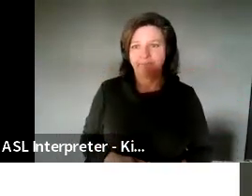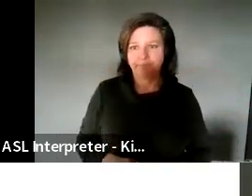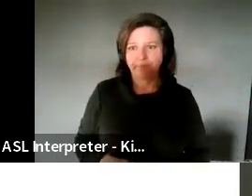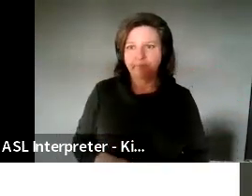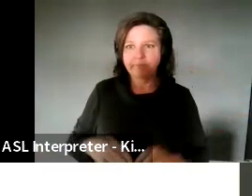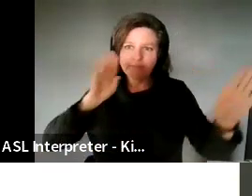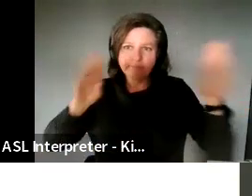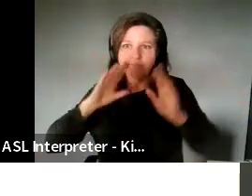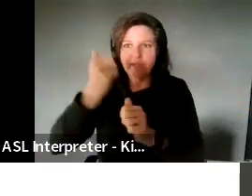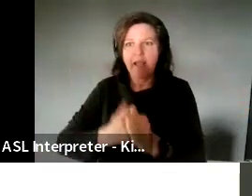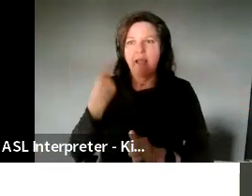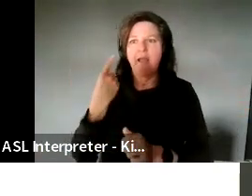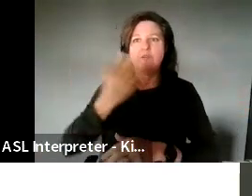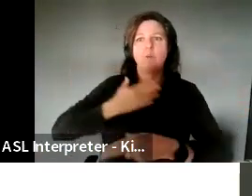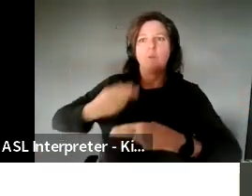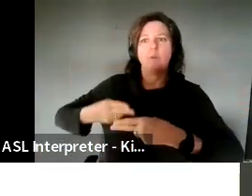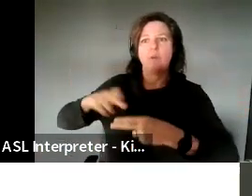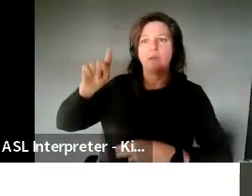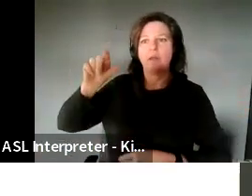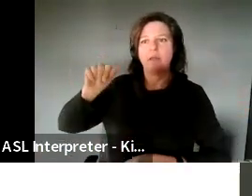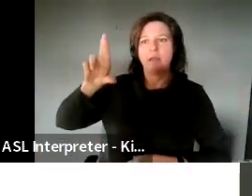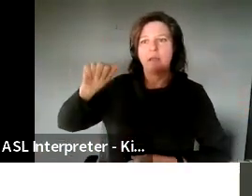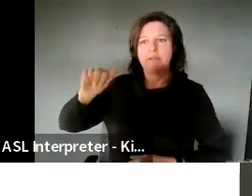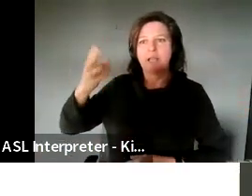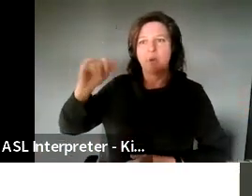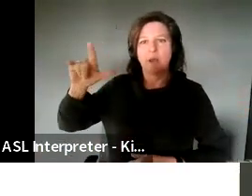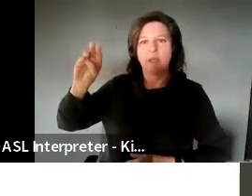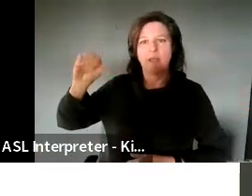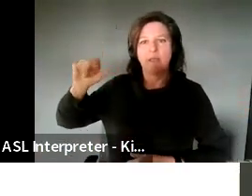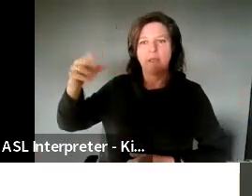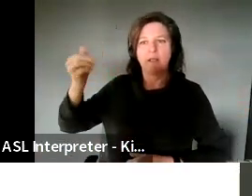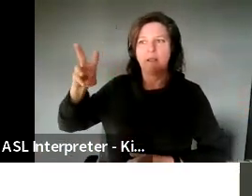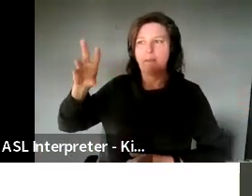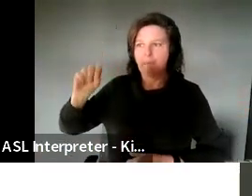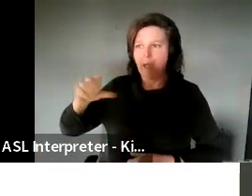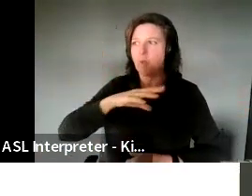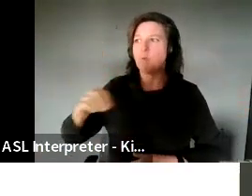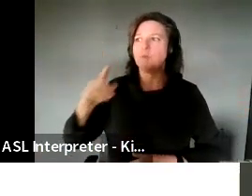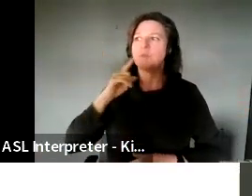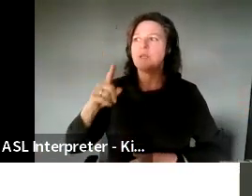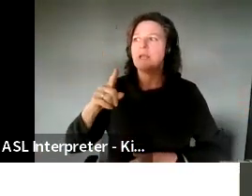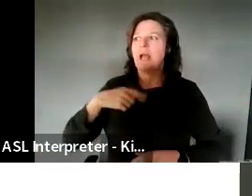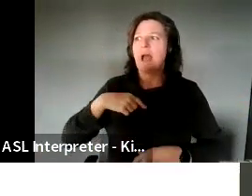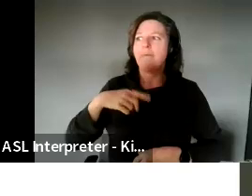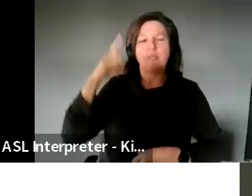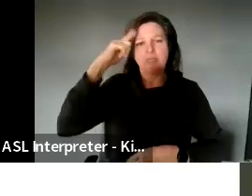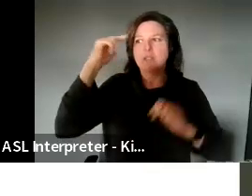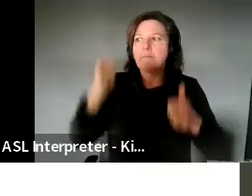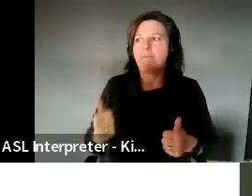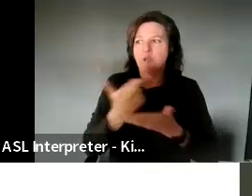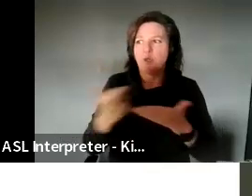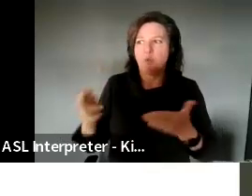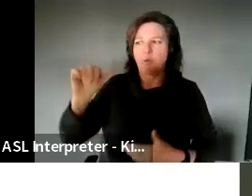Hello, everyone. My name is Tara Hill Matthews. I'm the Dementia Resource Catalyst at Aging and Long-Term Care of Eastern